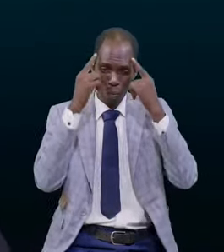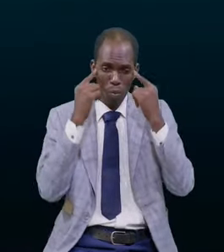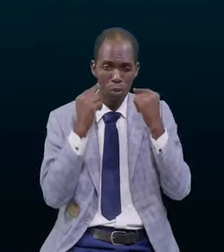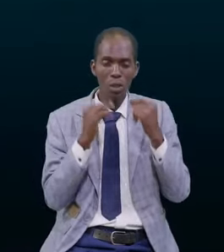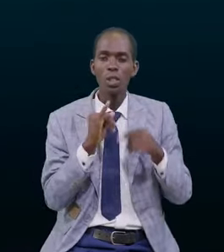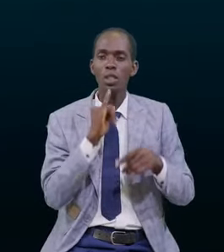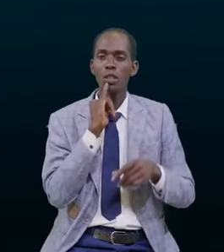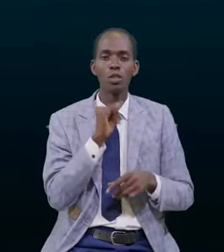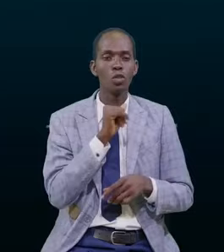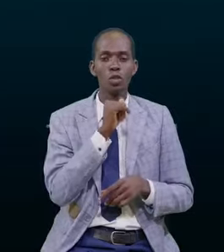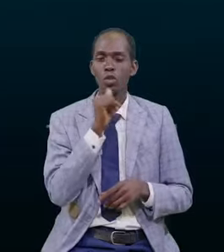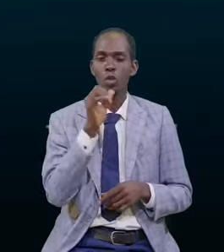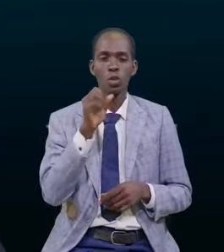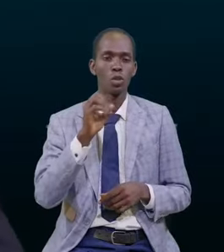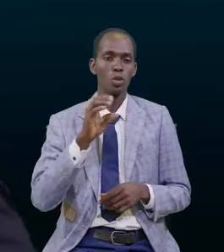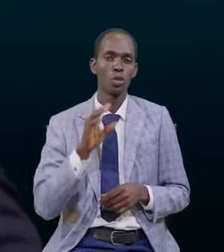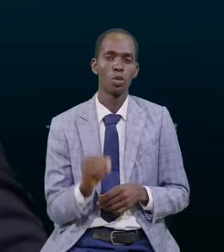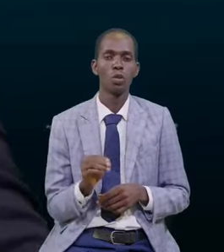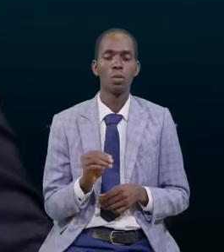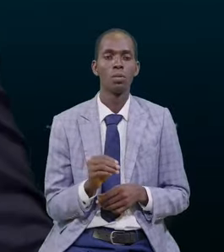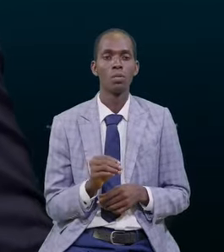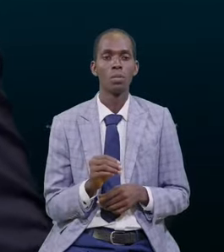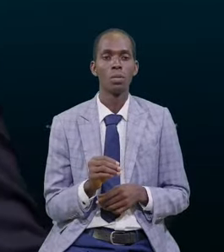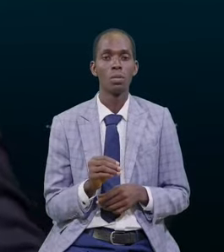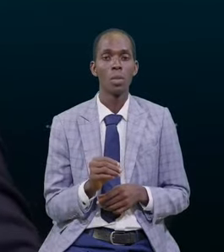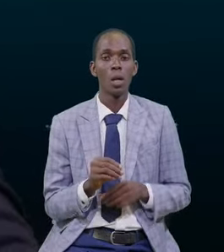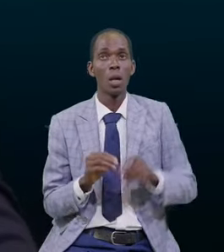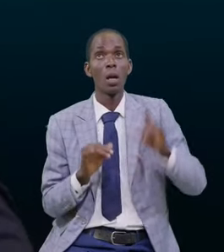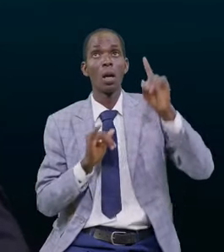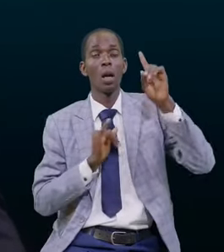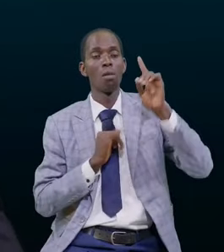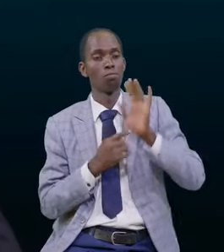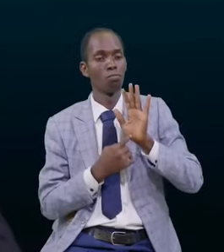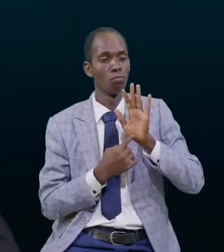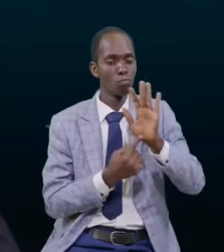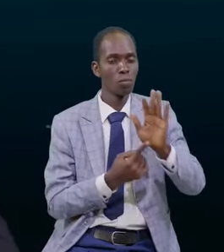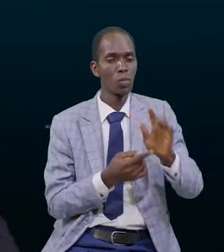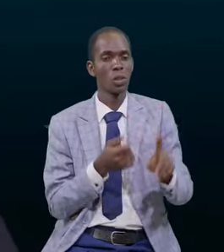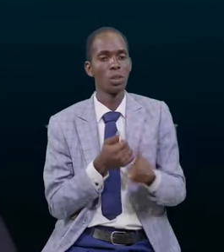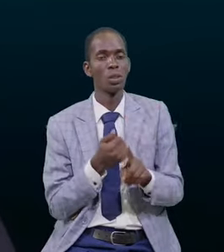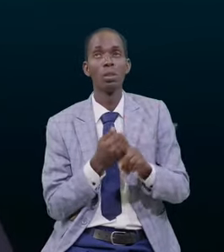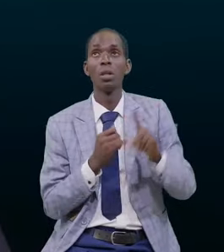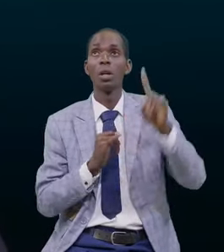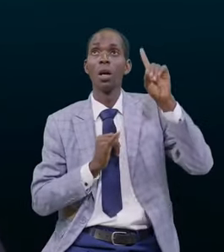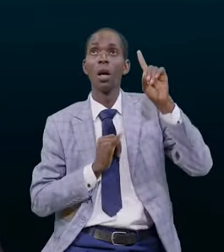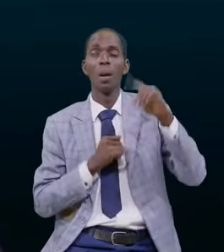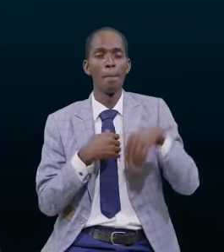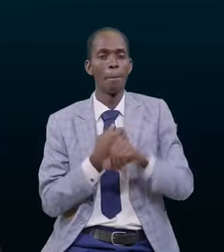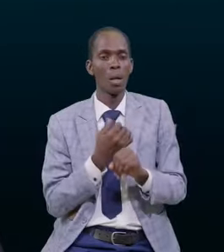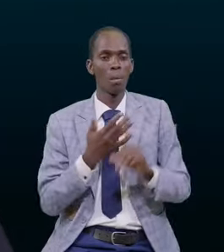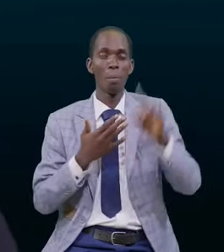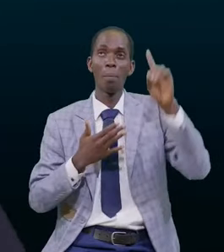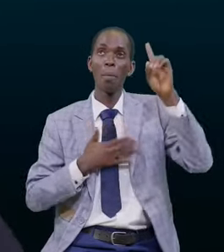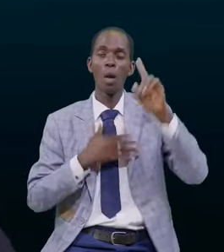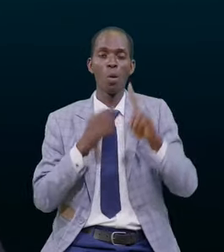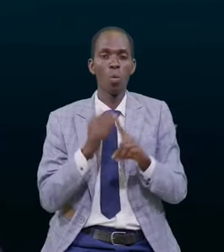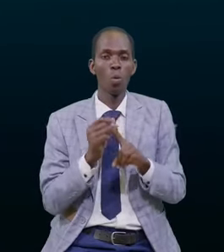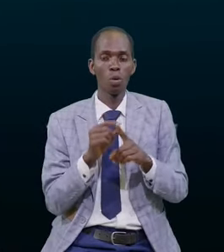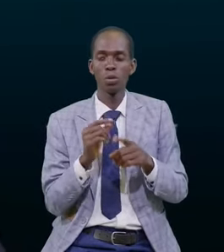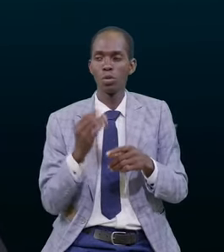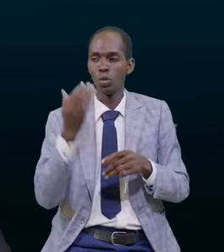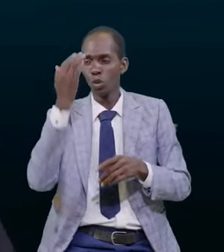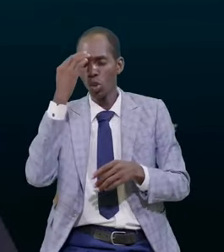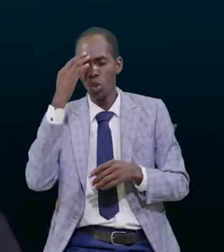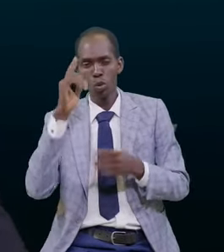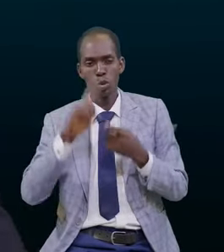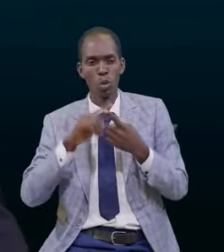is not so I declare I reveal myself I make my message known to prophets and those of